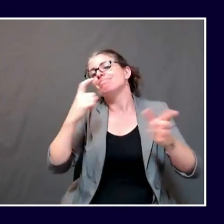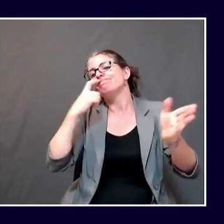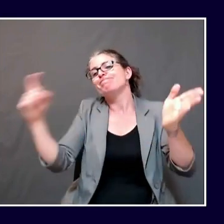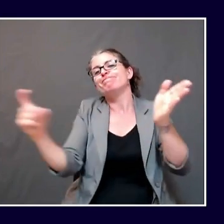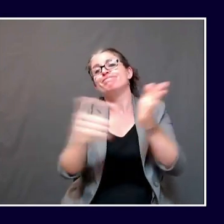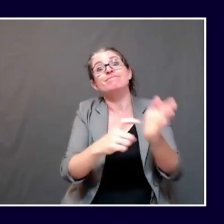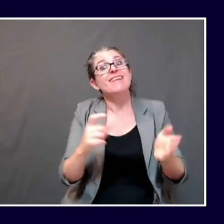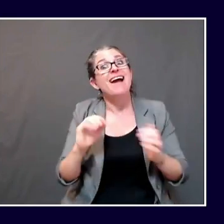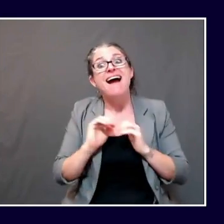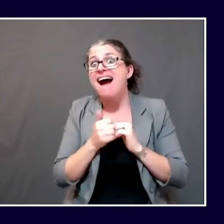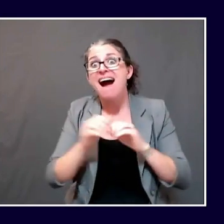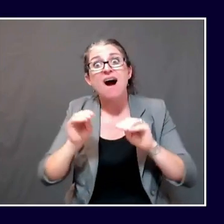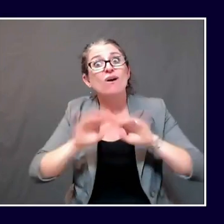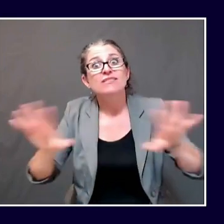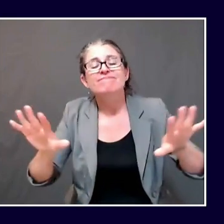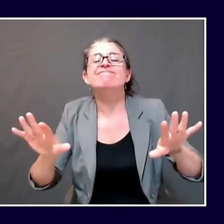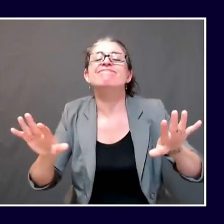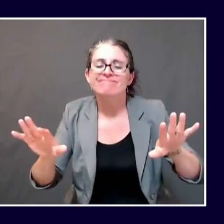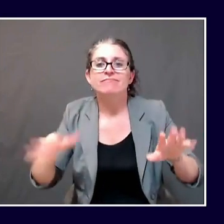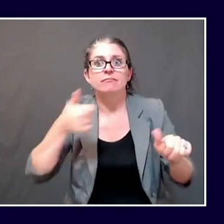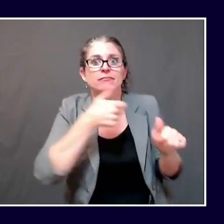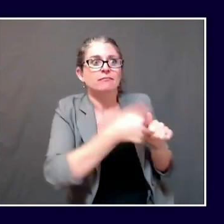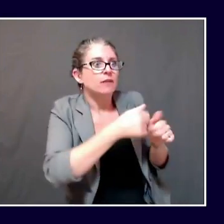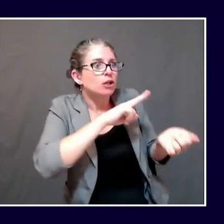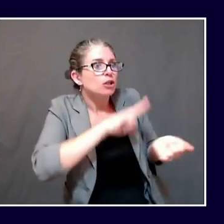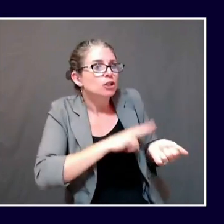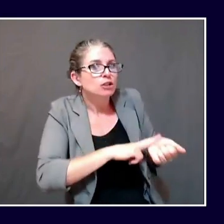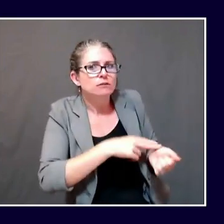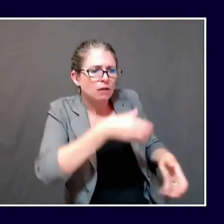nursing facilities, there is no requirement to have one.